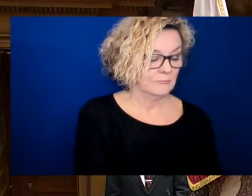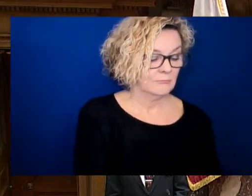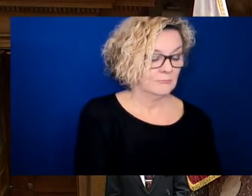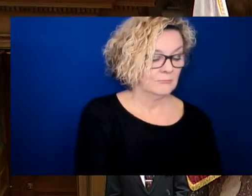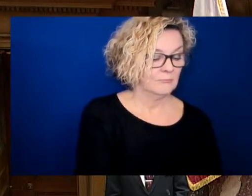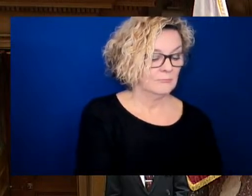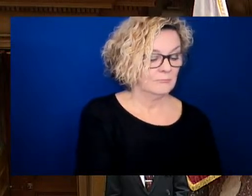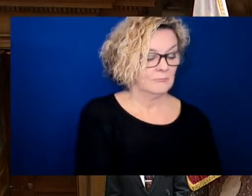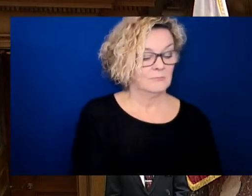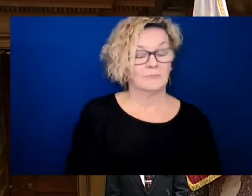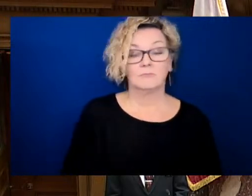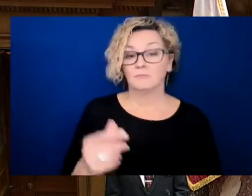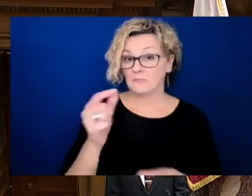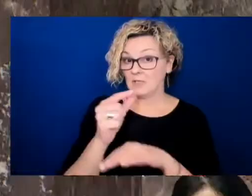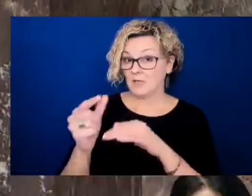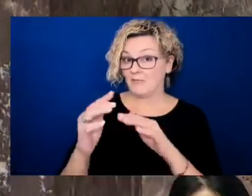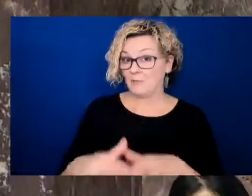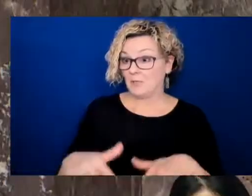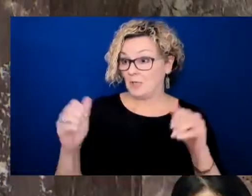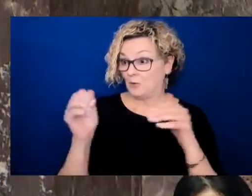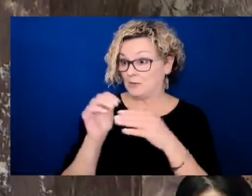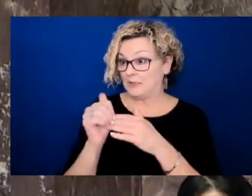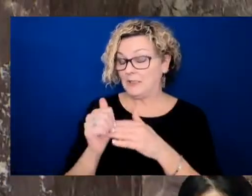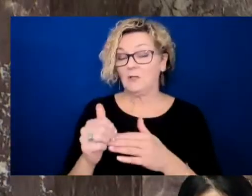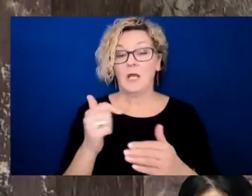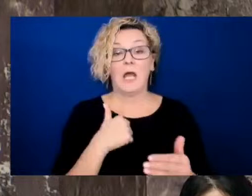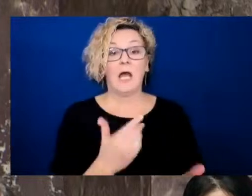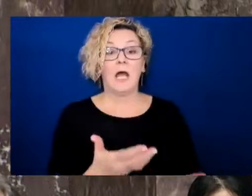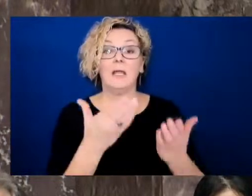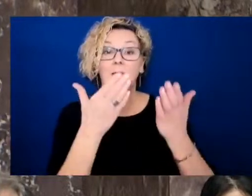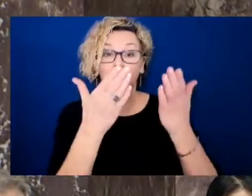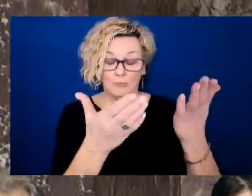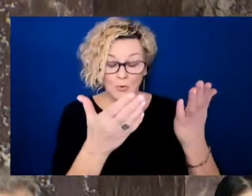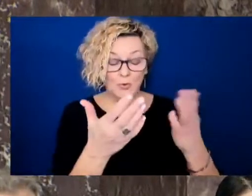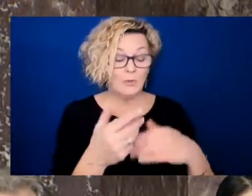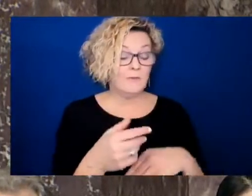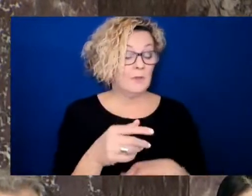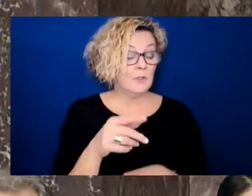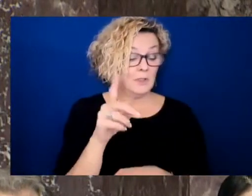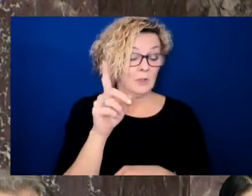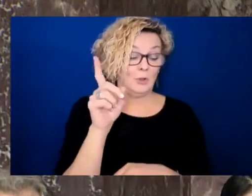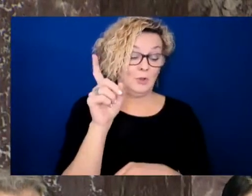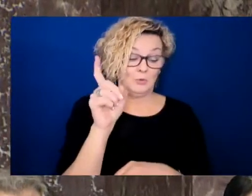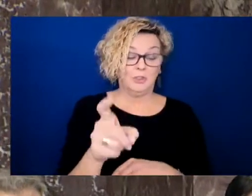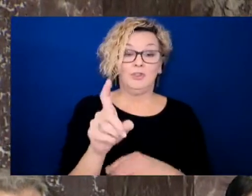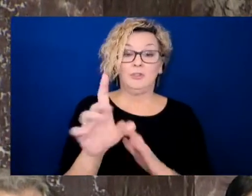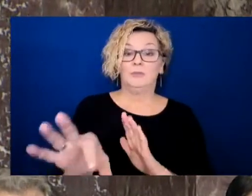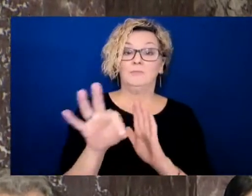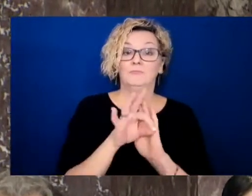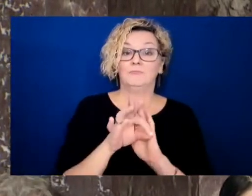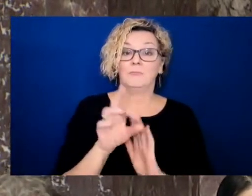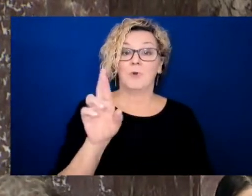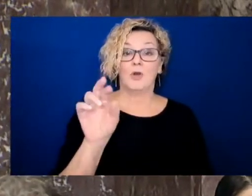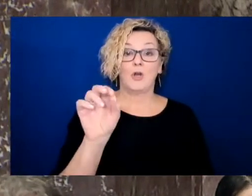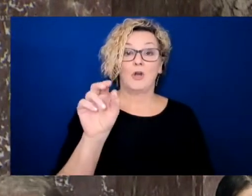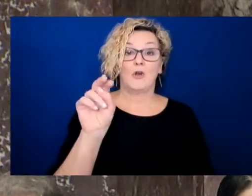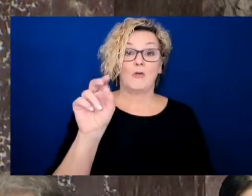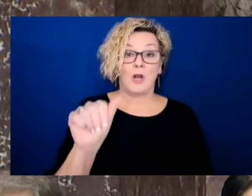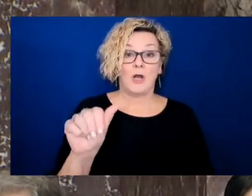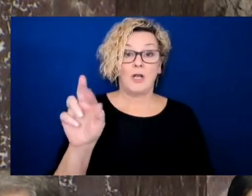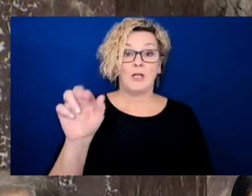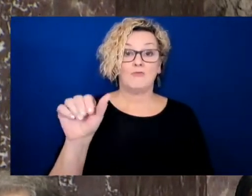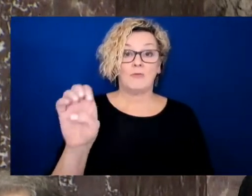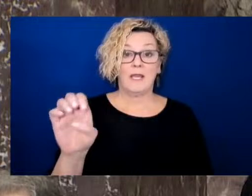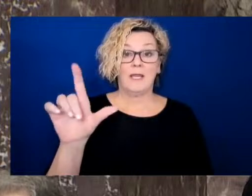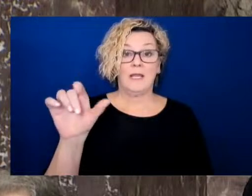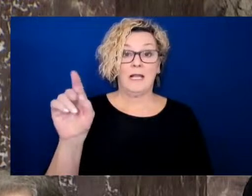Government House Leader. I move, seconded by the member for Kamloops South Thompson Electoral District, that Ronald Ray Leonard, member for Courtney Comox Electoral